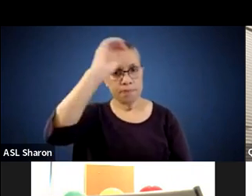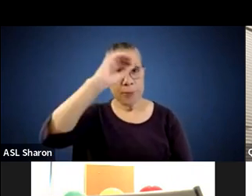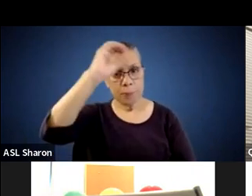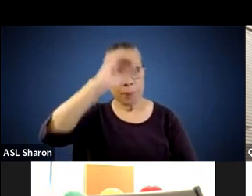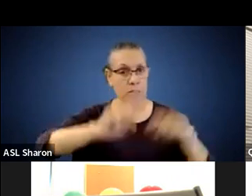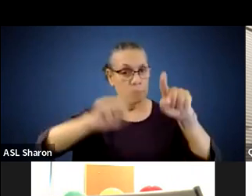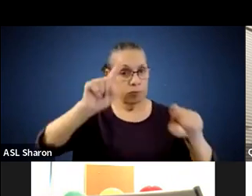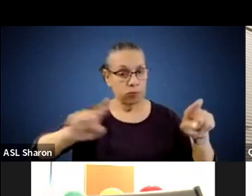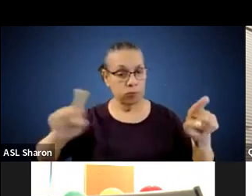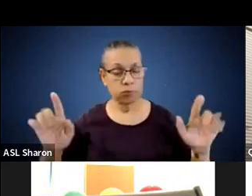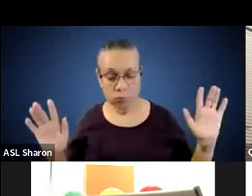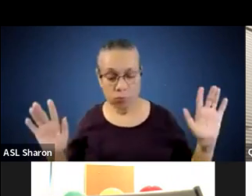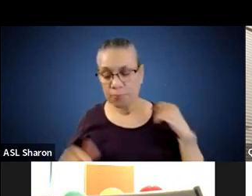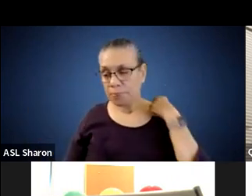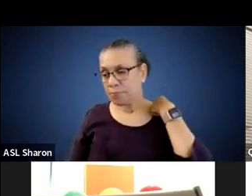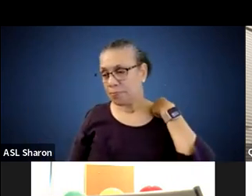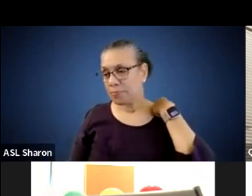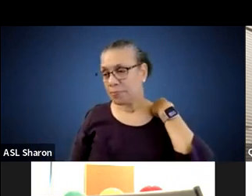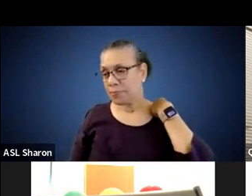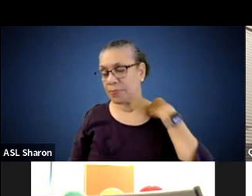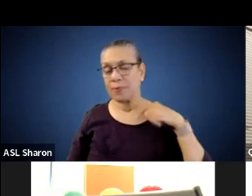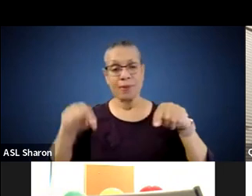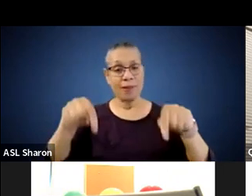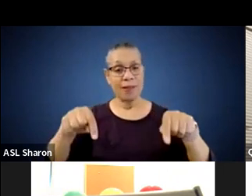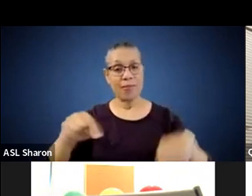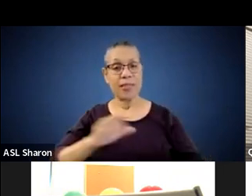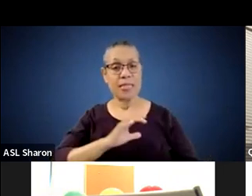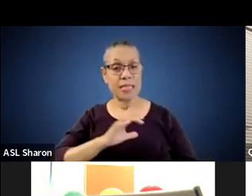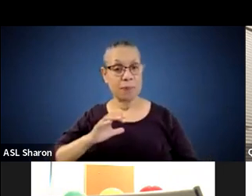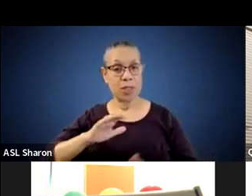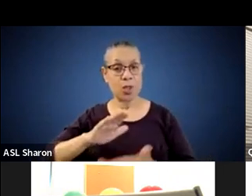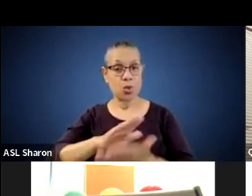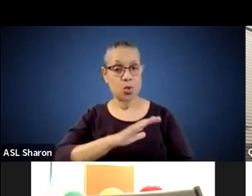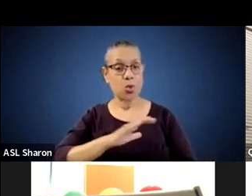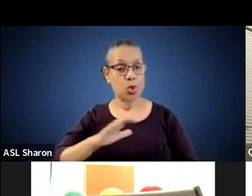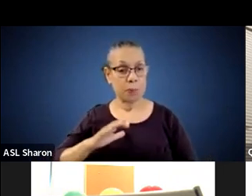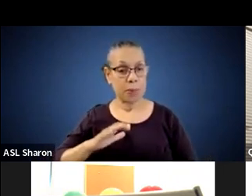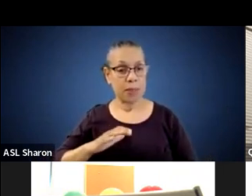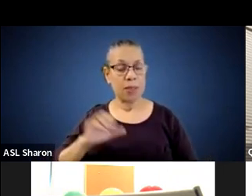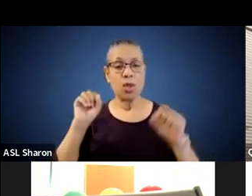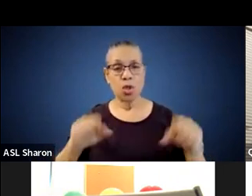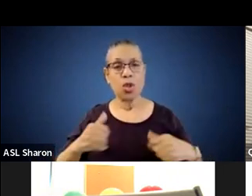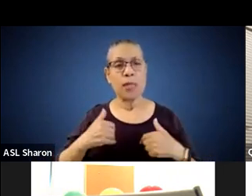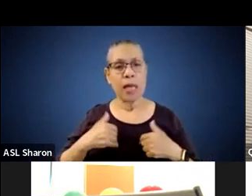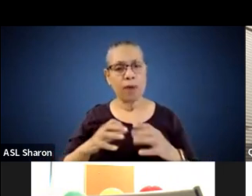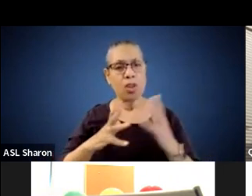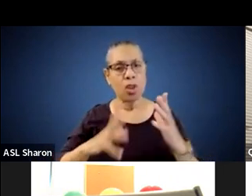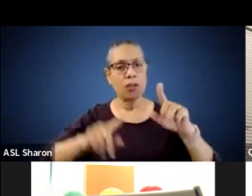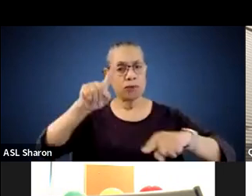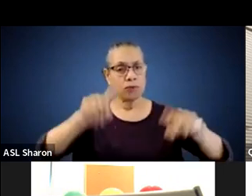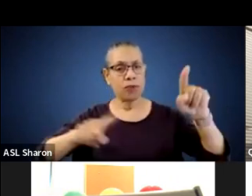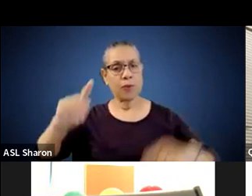you know I I think of the expression that this committee is has enough room to have a variety of inputs and